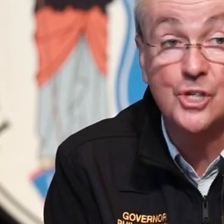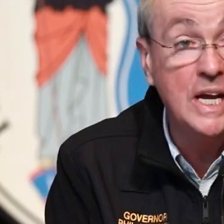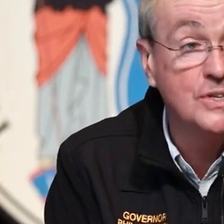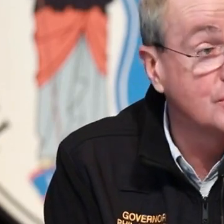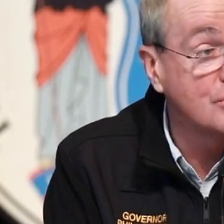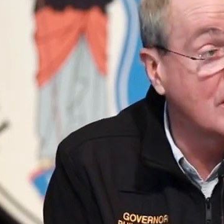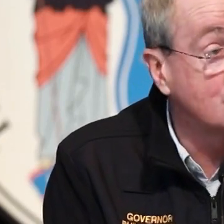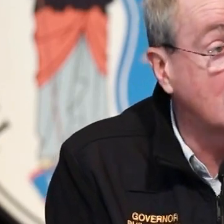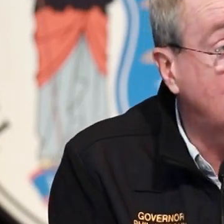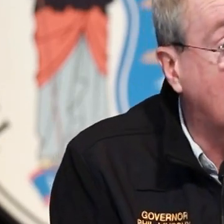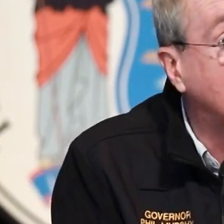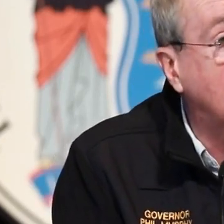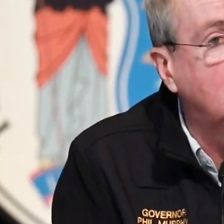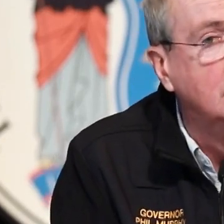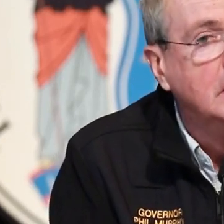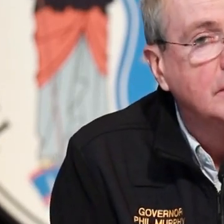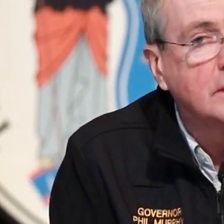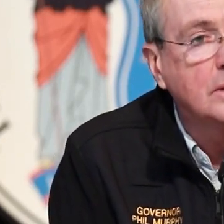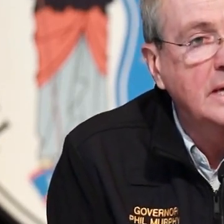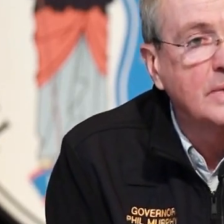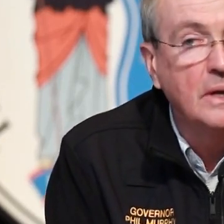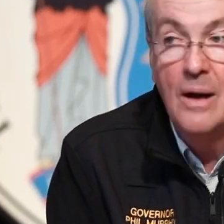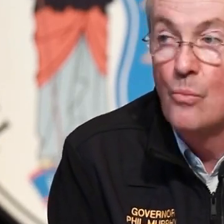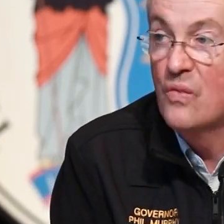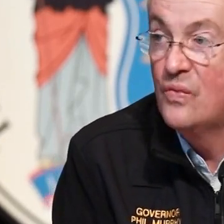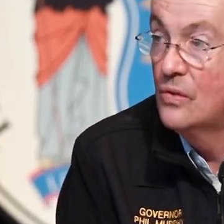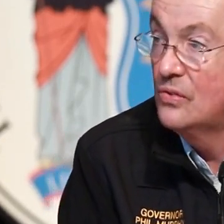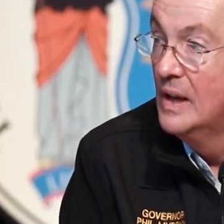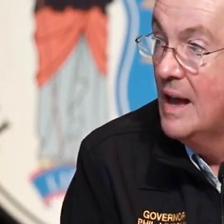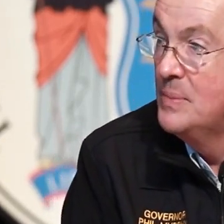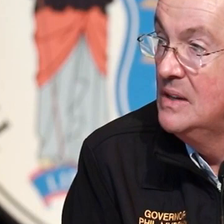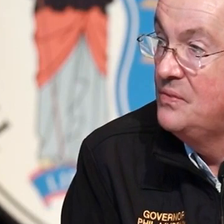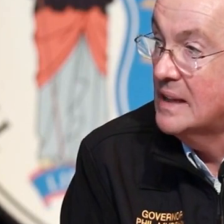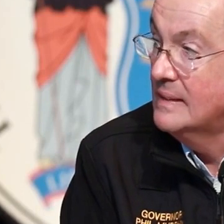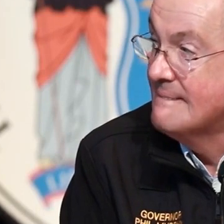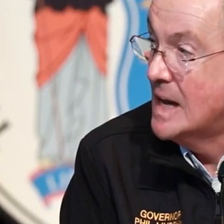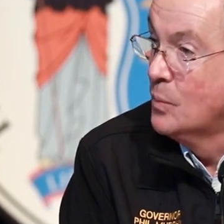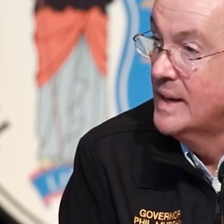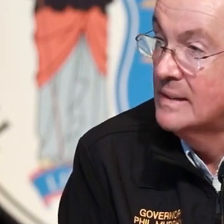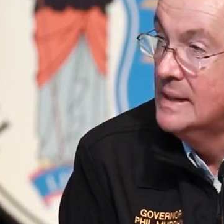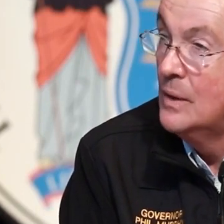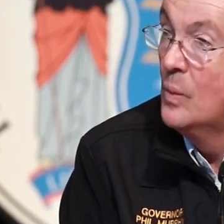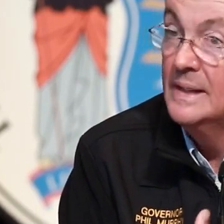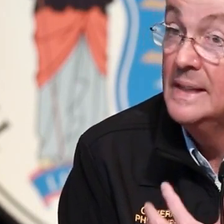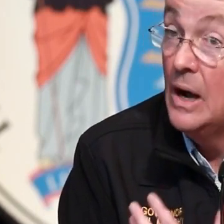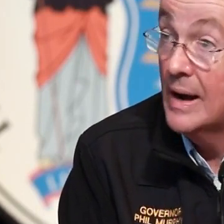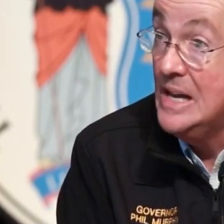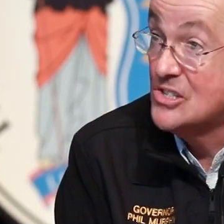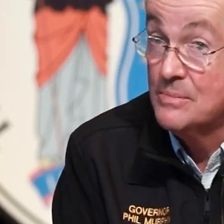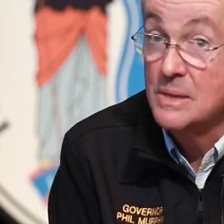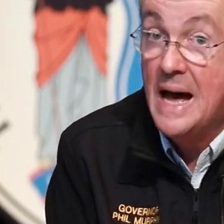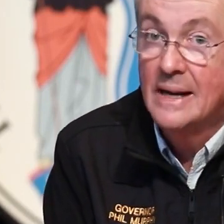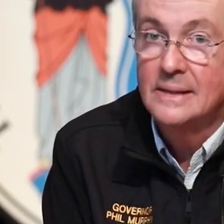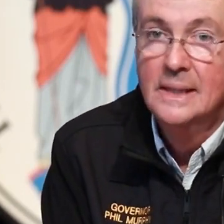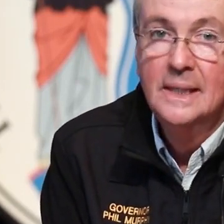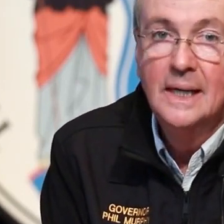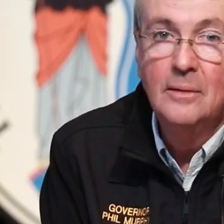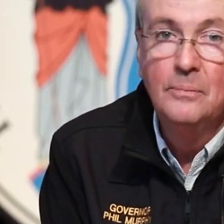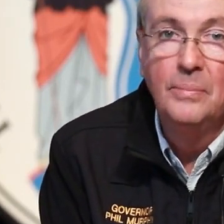denominator changes. There's some studies out now that claim that a lot more folks have been infected unwittingly, are